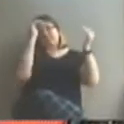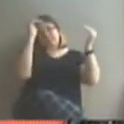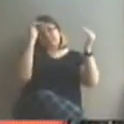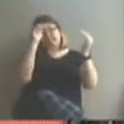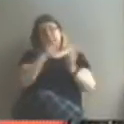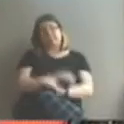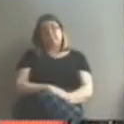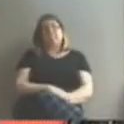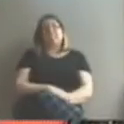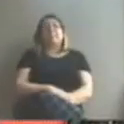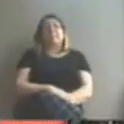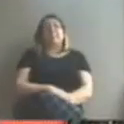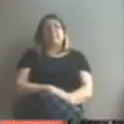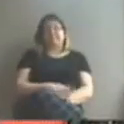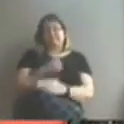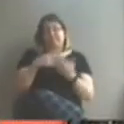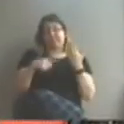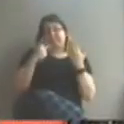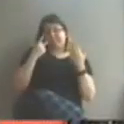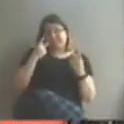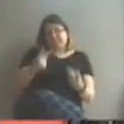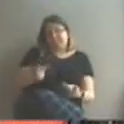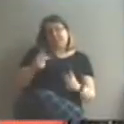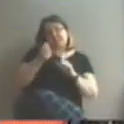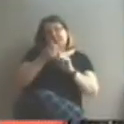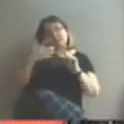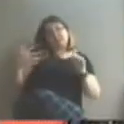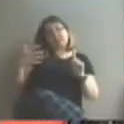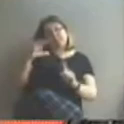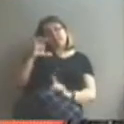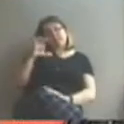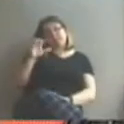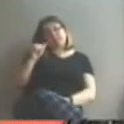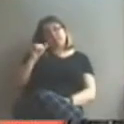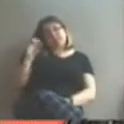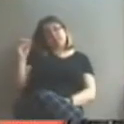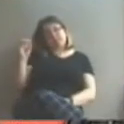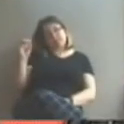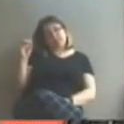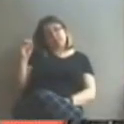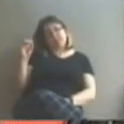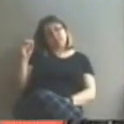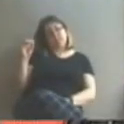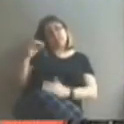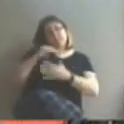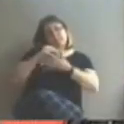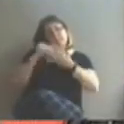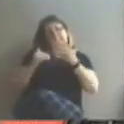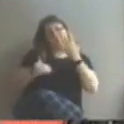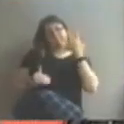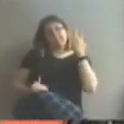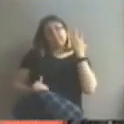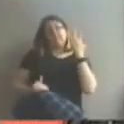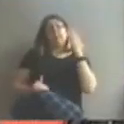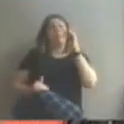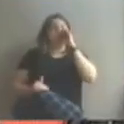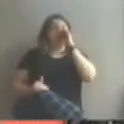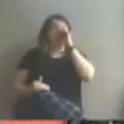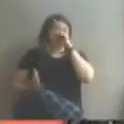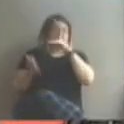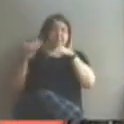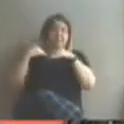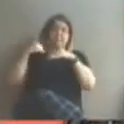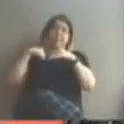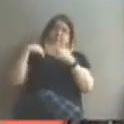level. So what you see here is an expansion of the CAO's portfolio. Historically, before